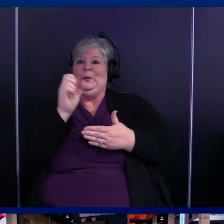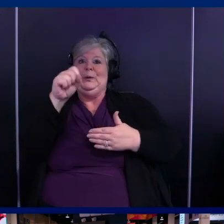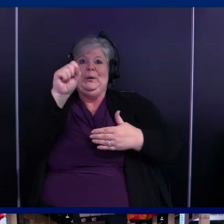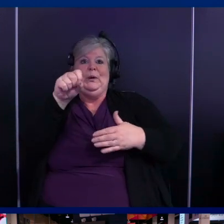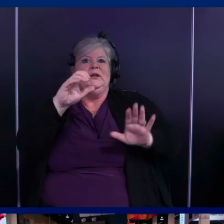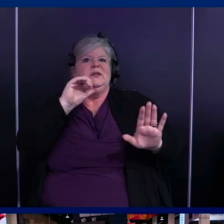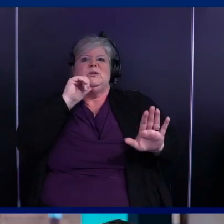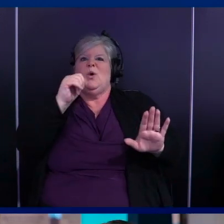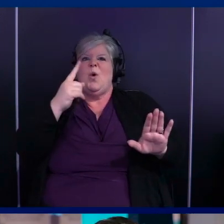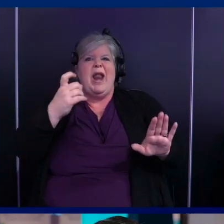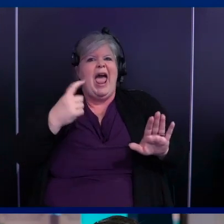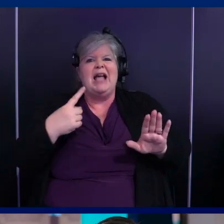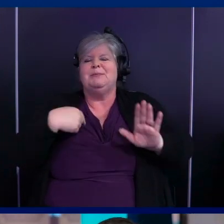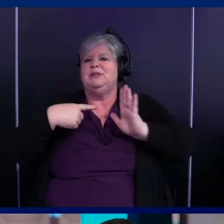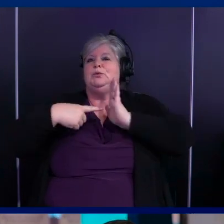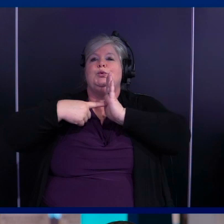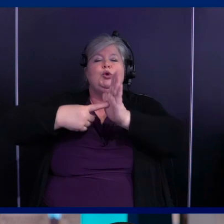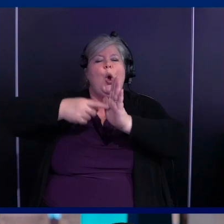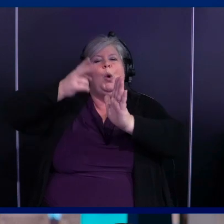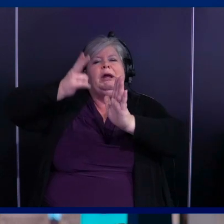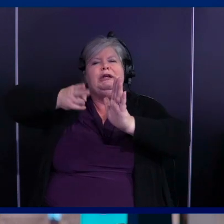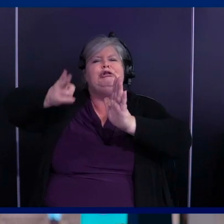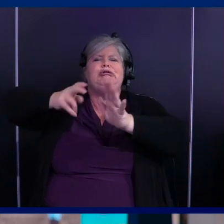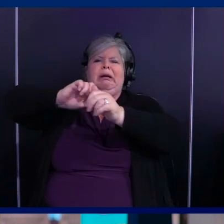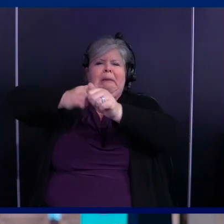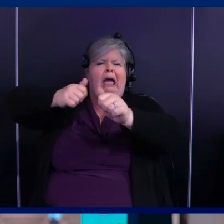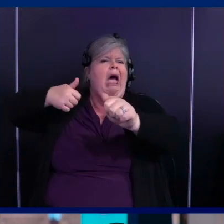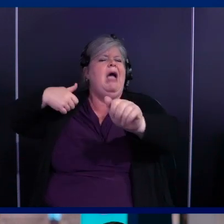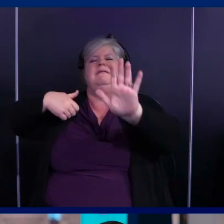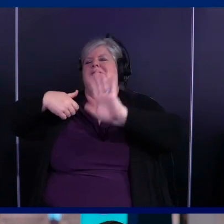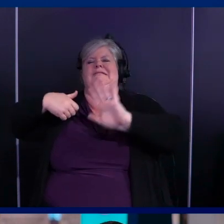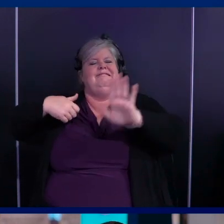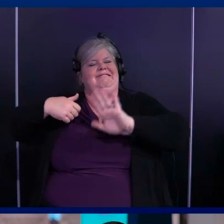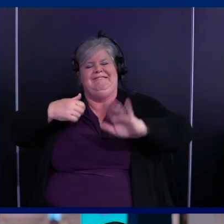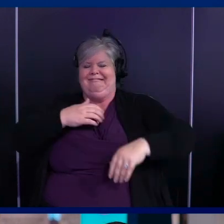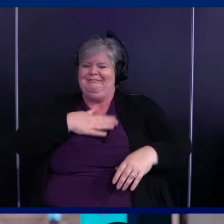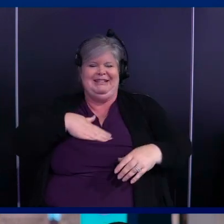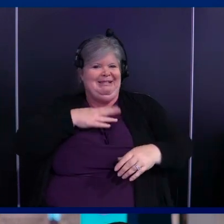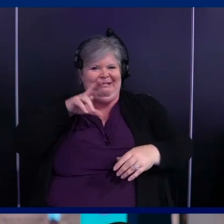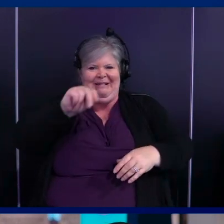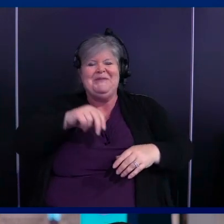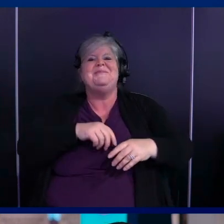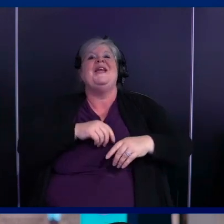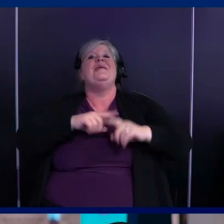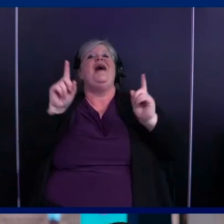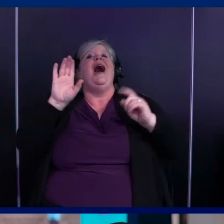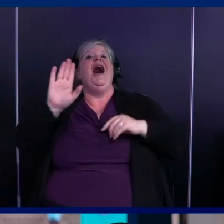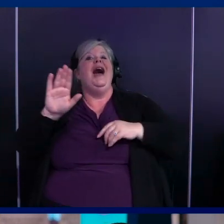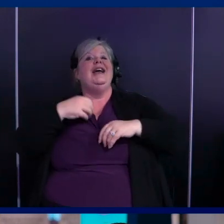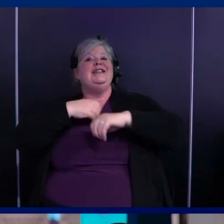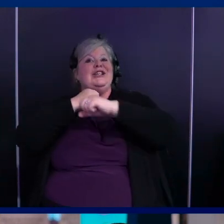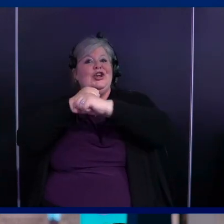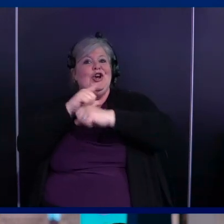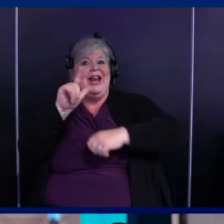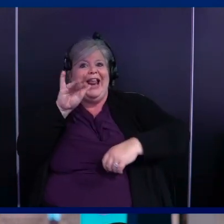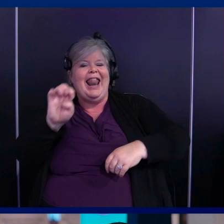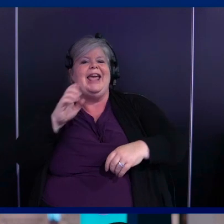ask me to show the historical data in this setup. Security Lake lets customers get